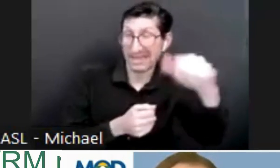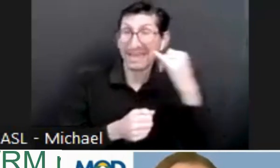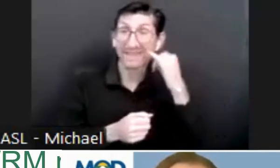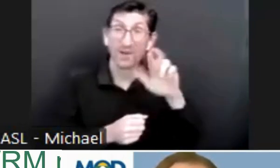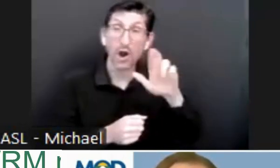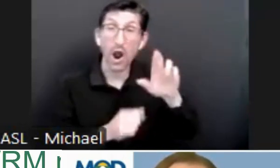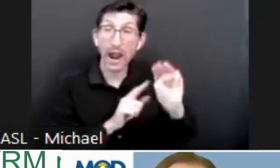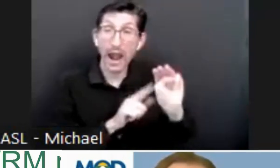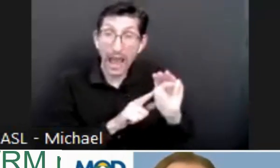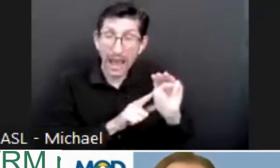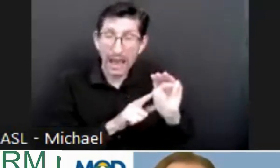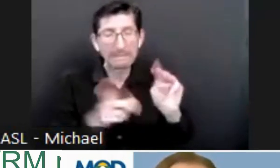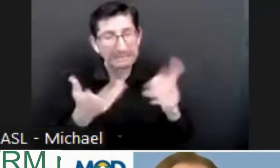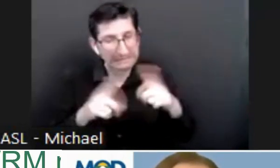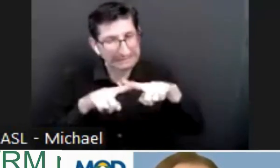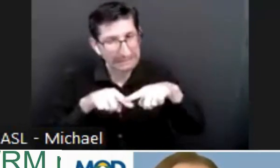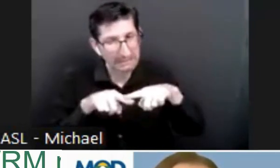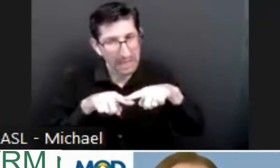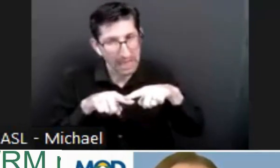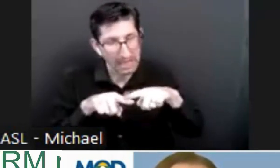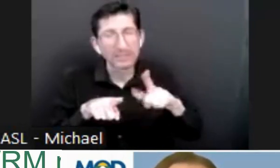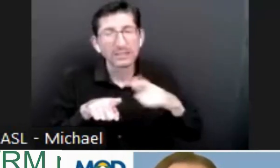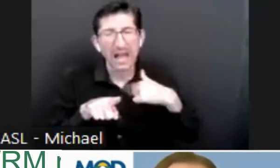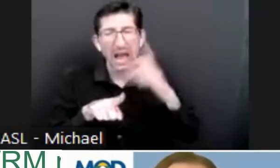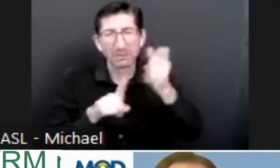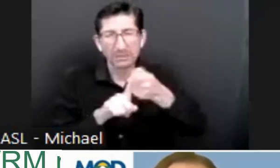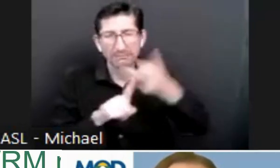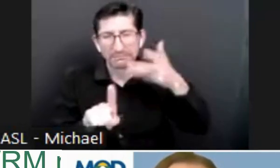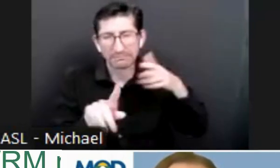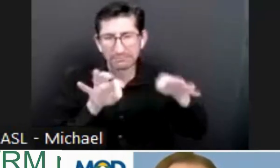it depends. So we'll look at that in more detail on the next slide.